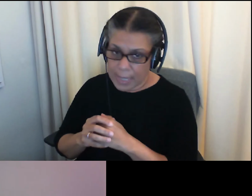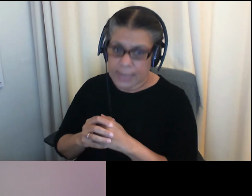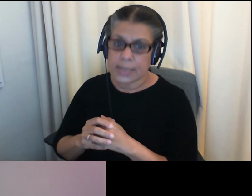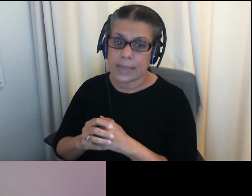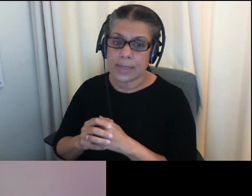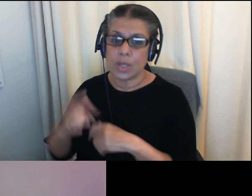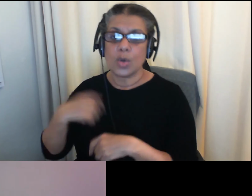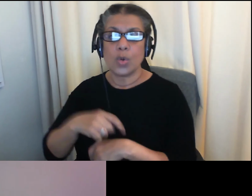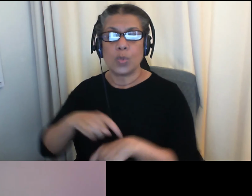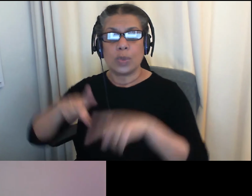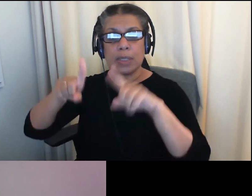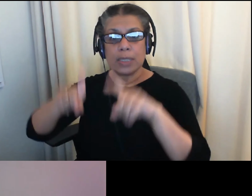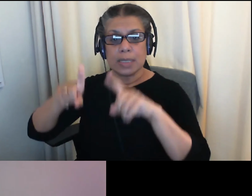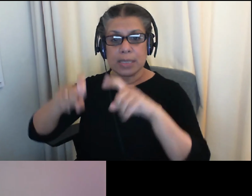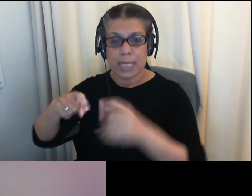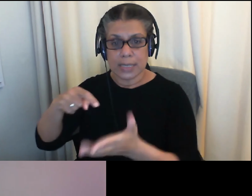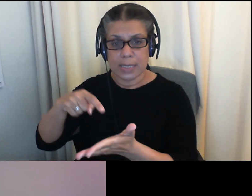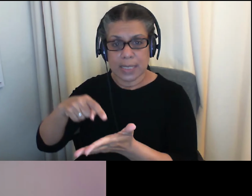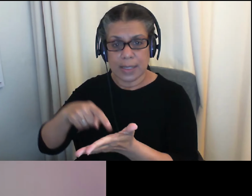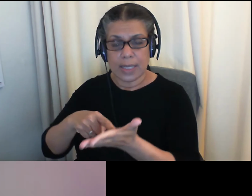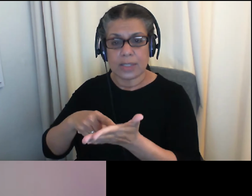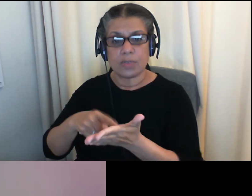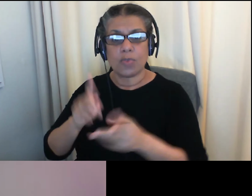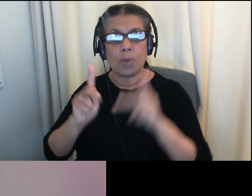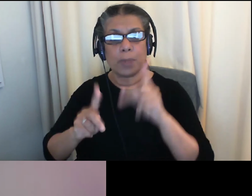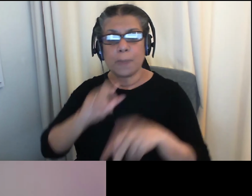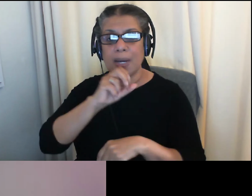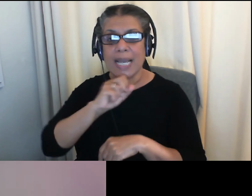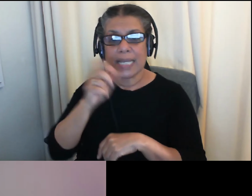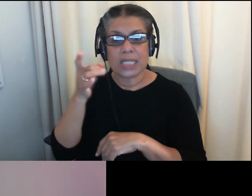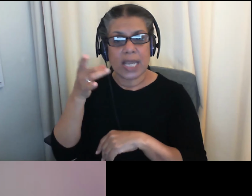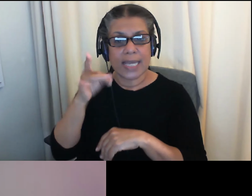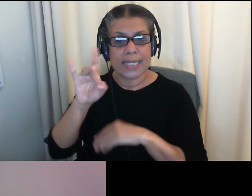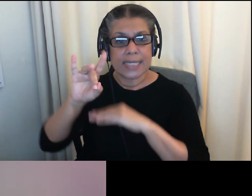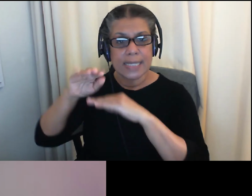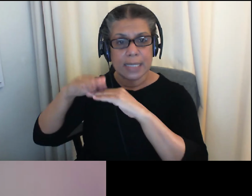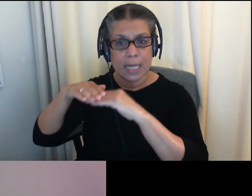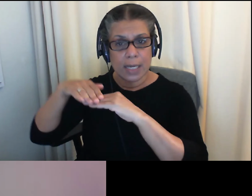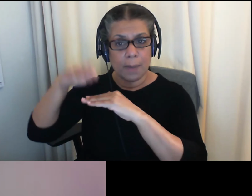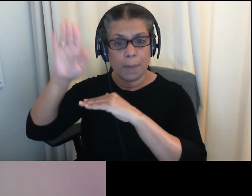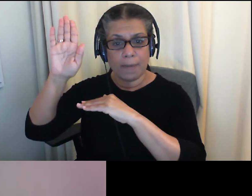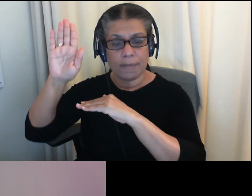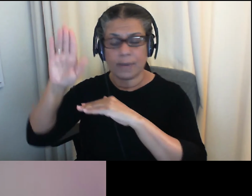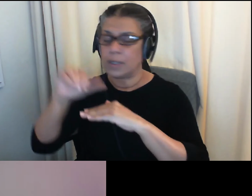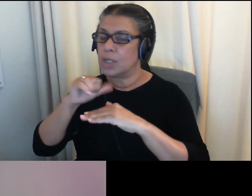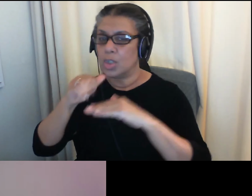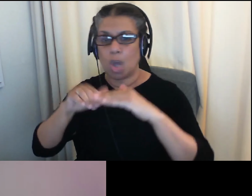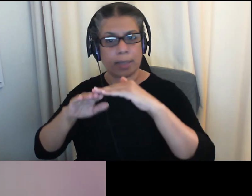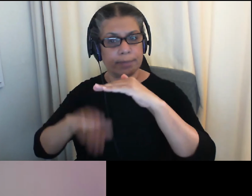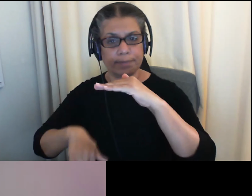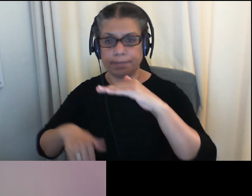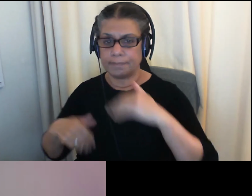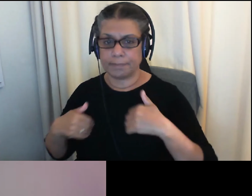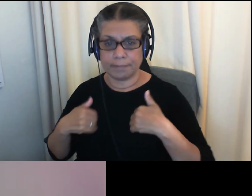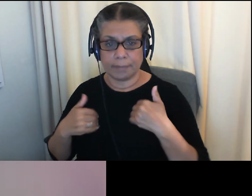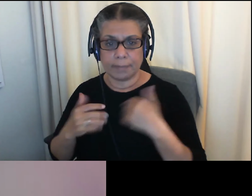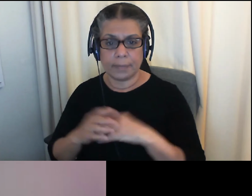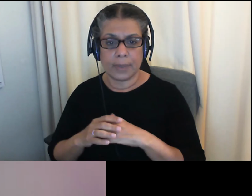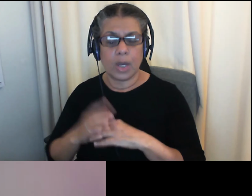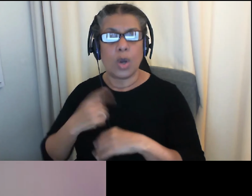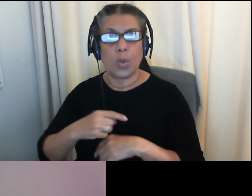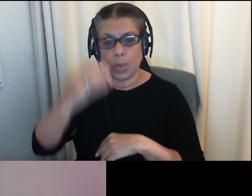it and developed it with were all over 18. So we didn't do any validation work with people younger than 18. We are aware of at least